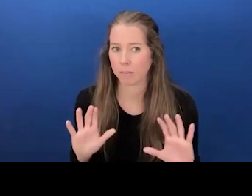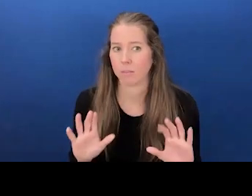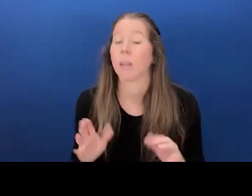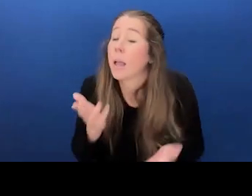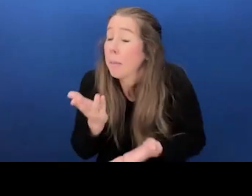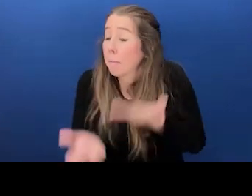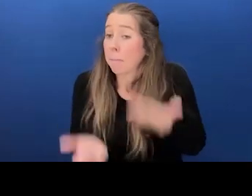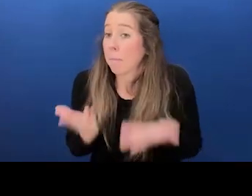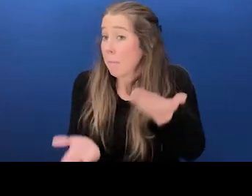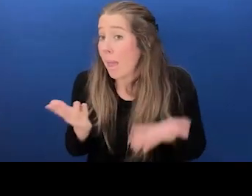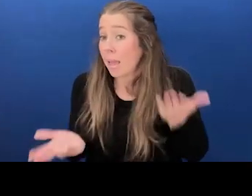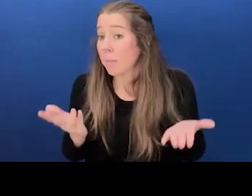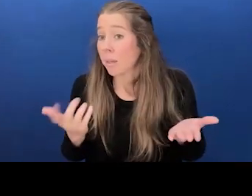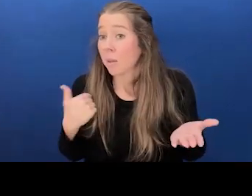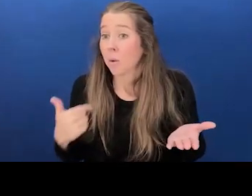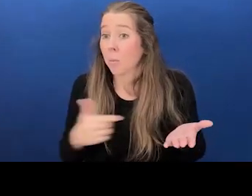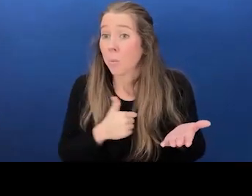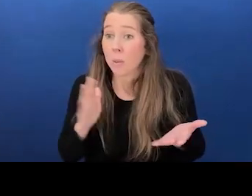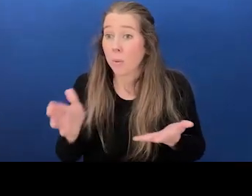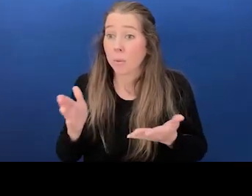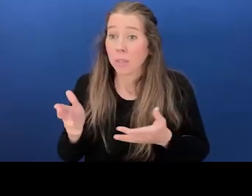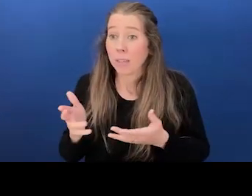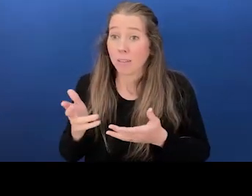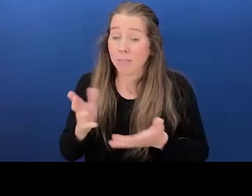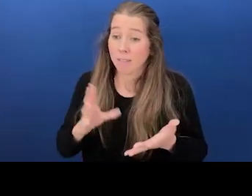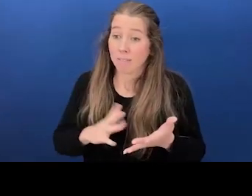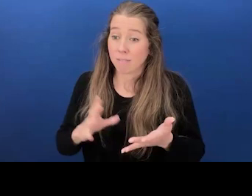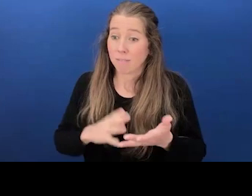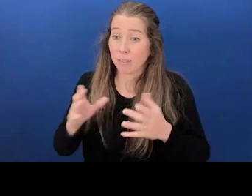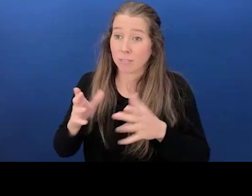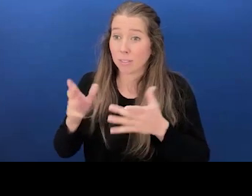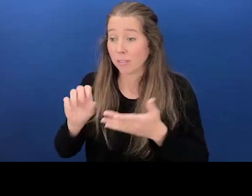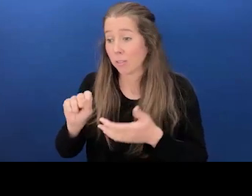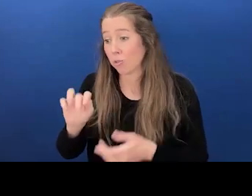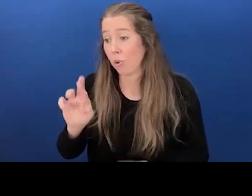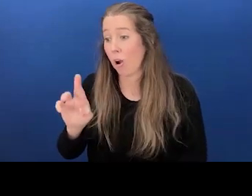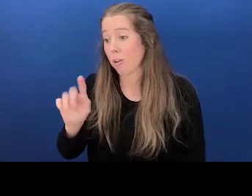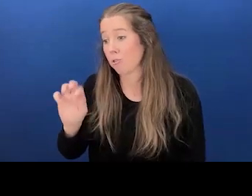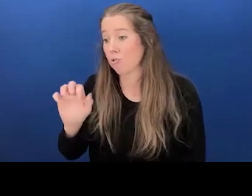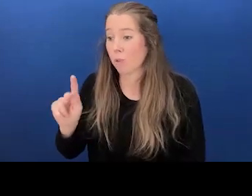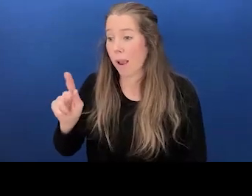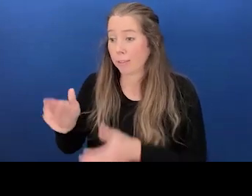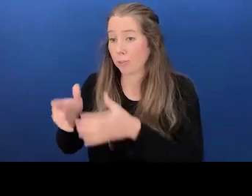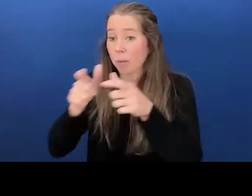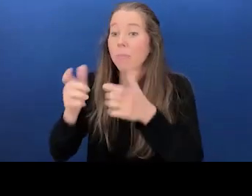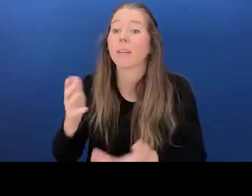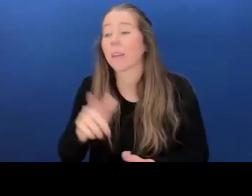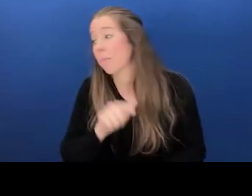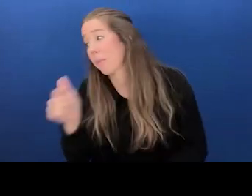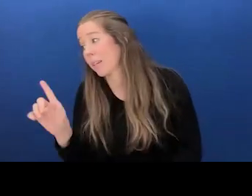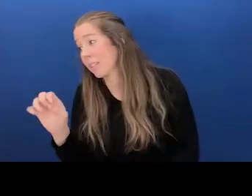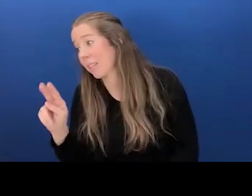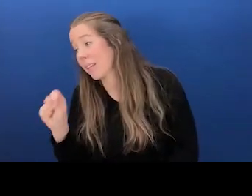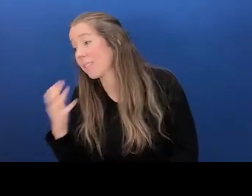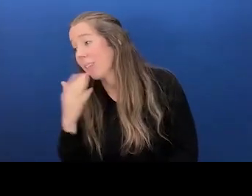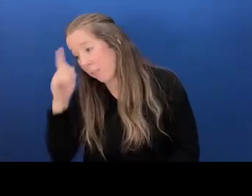maybe, we'll be on the enterprise in 200 years. All right, I'm gonna hand it back to Dennis. Thank you for your time. Feel free to